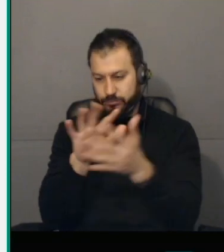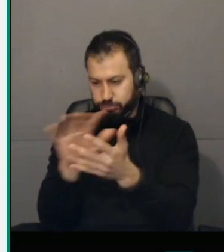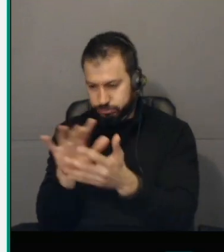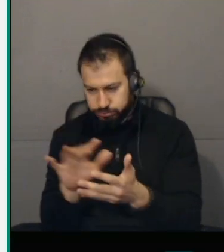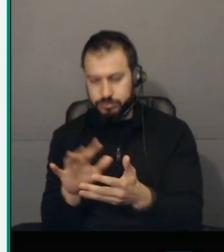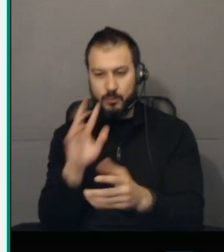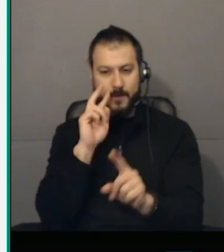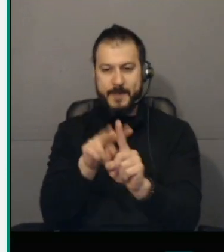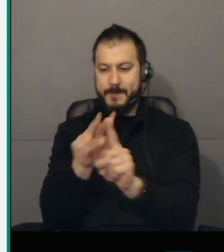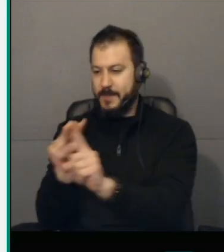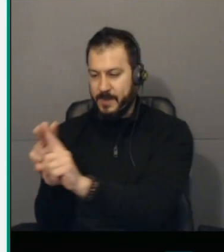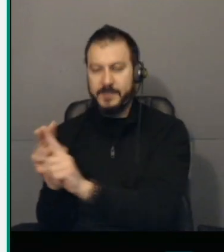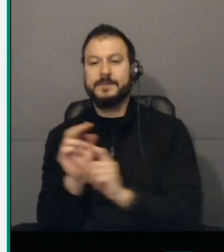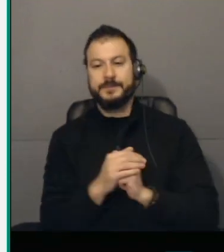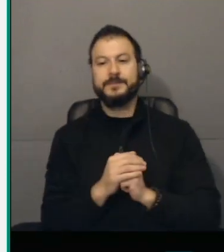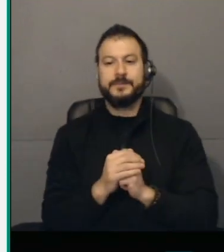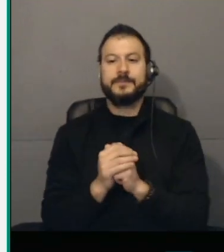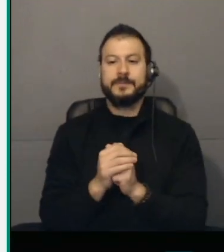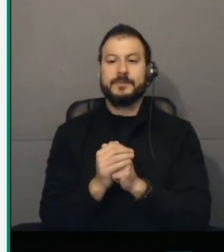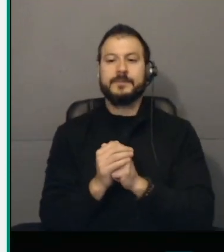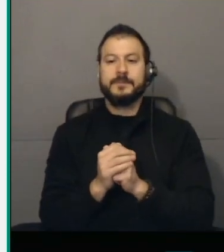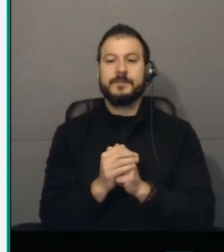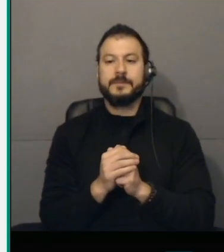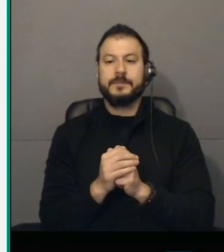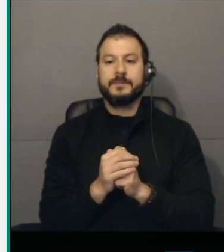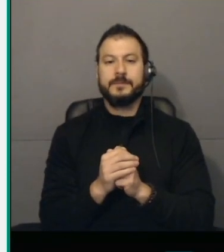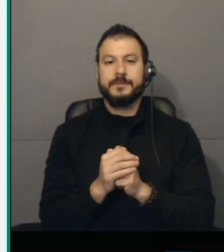dig into each of these steps.